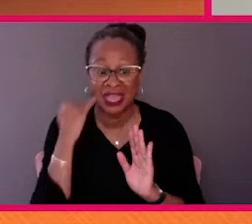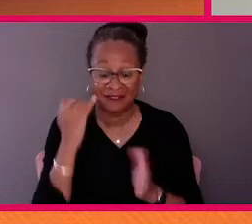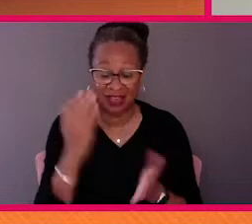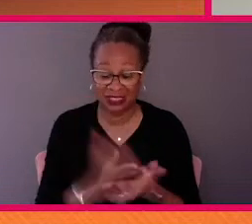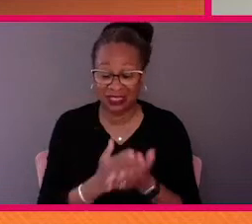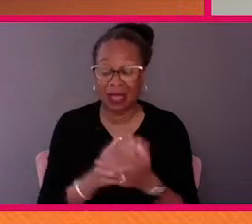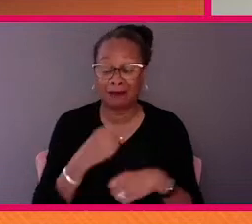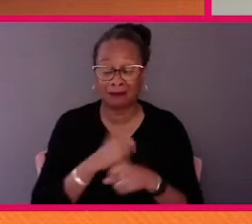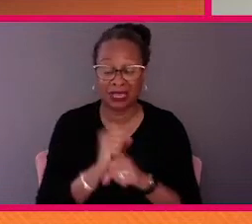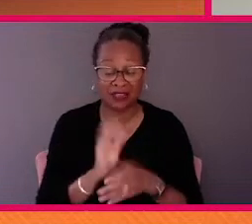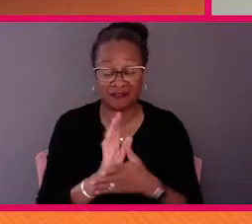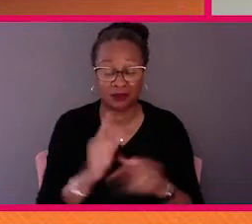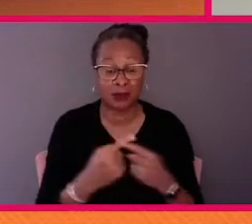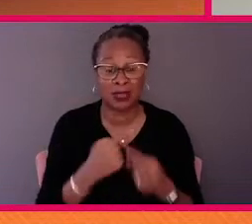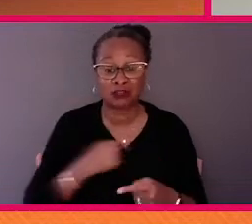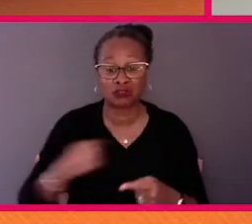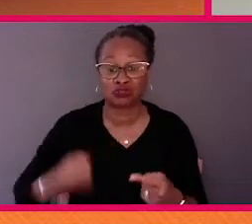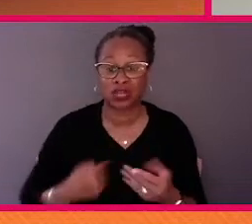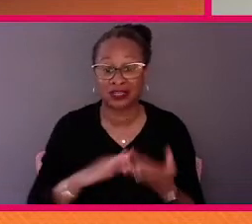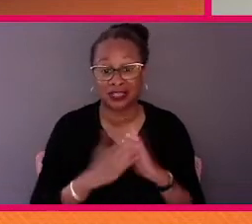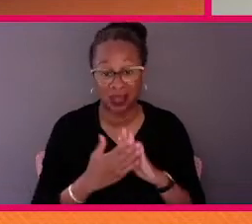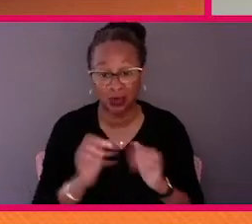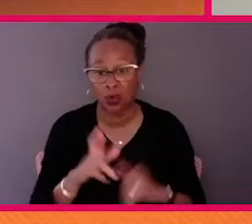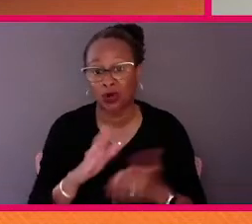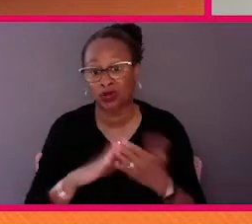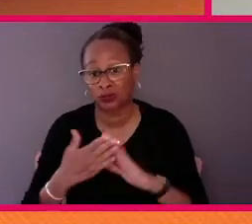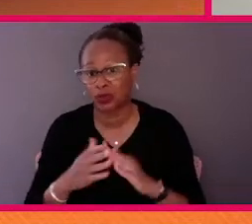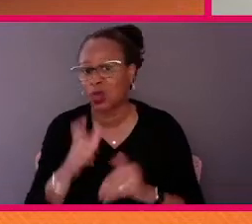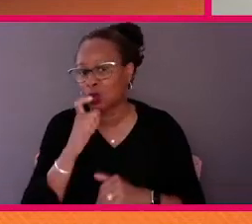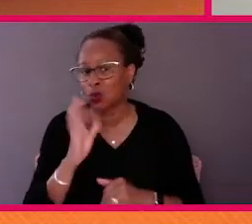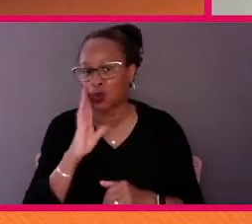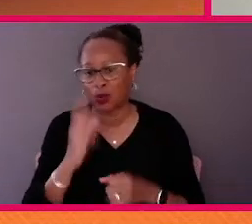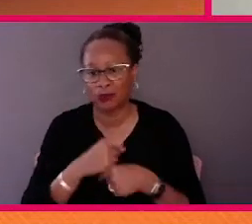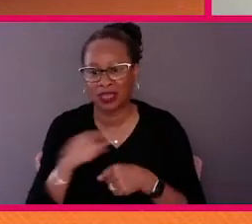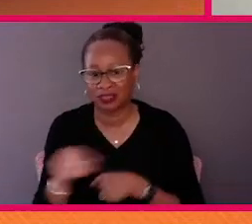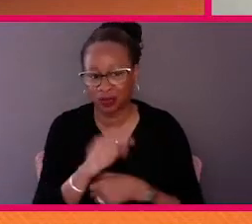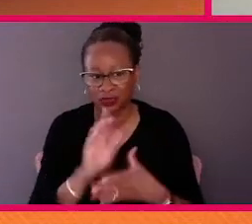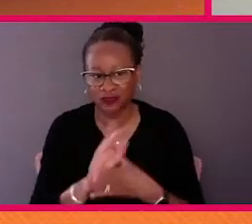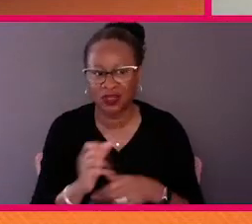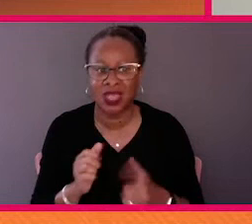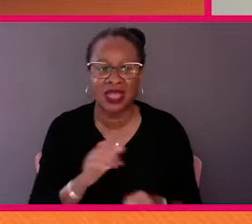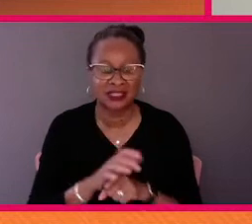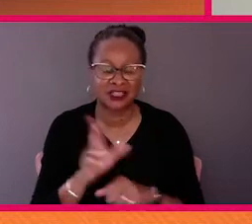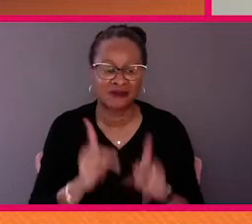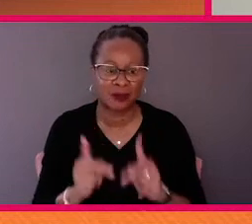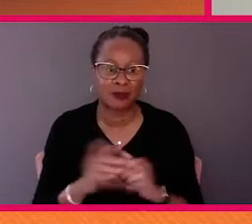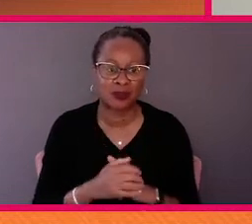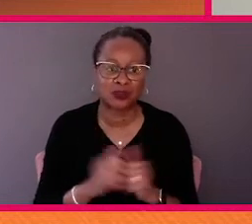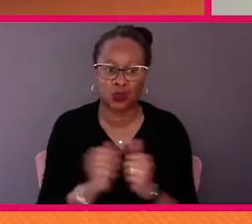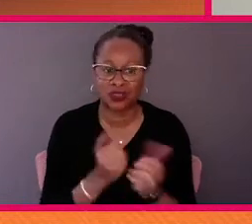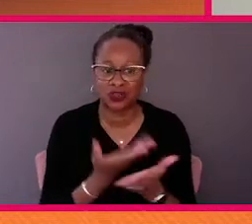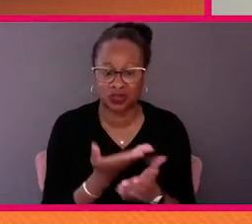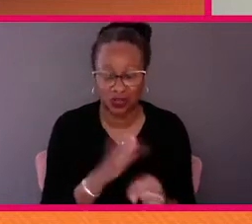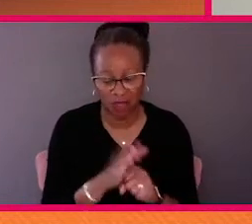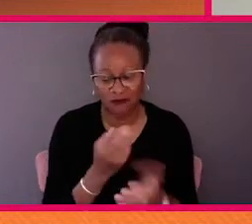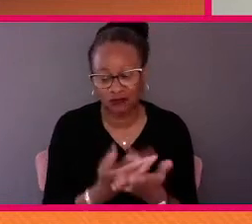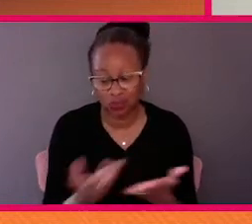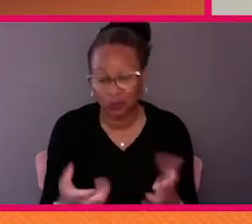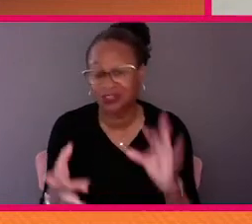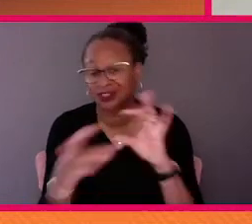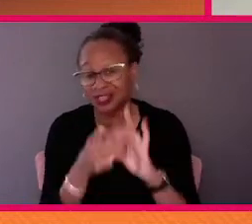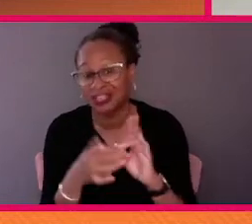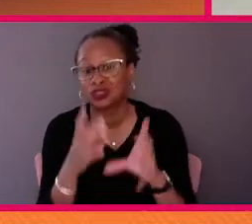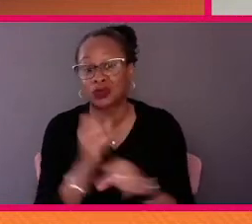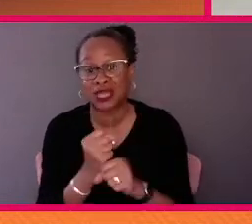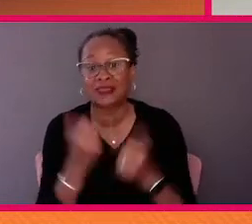I stop making films about our community, who's going to make them? I mean, are there enough people poised with enough resources, enough connections to get them to big distribution